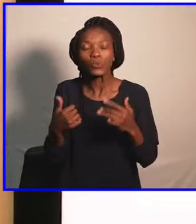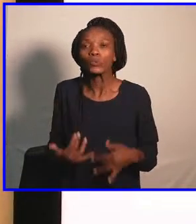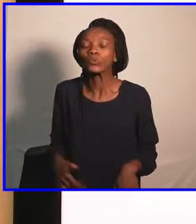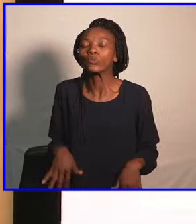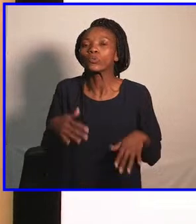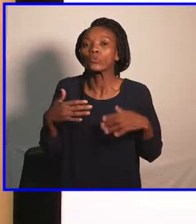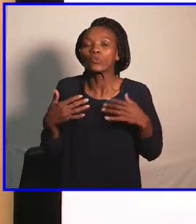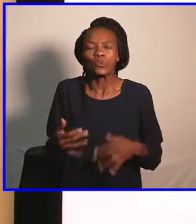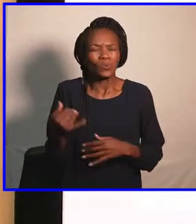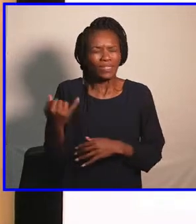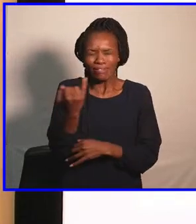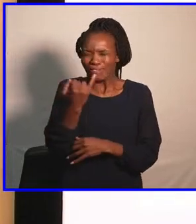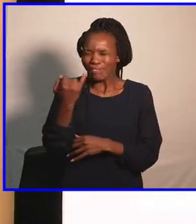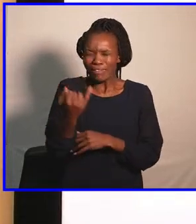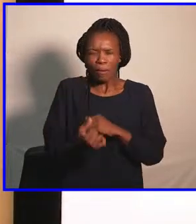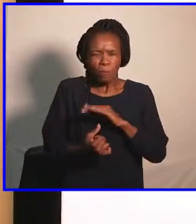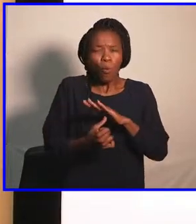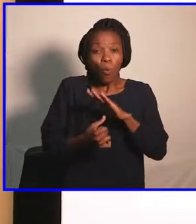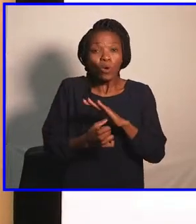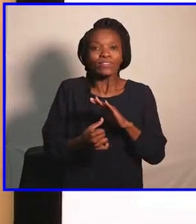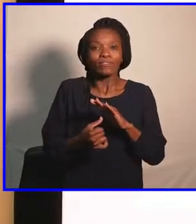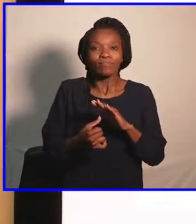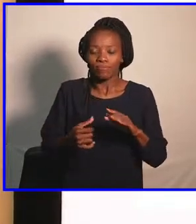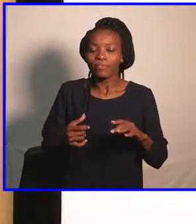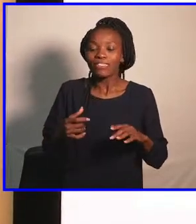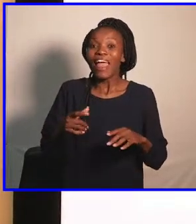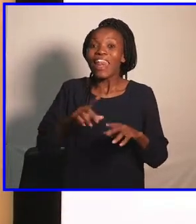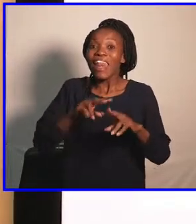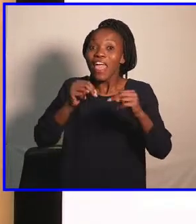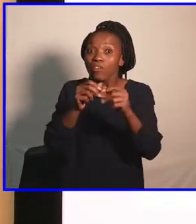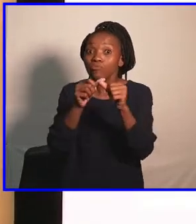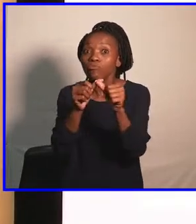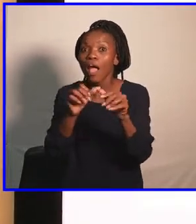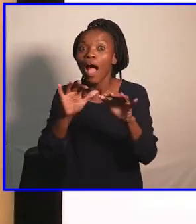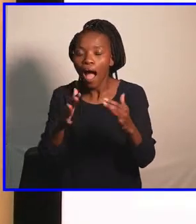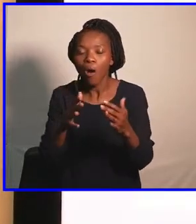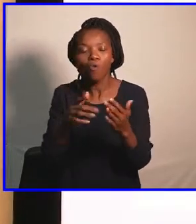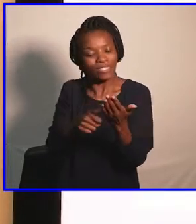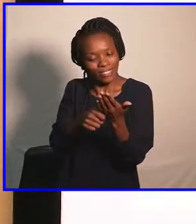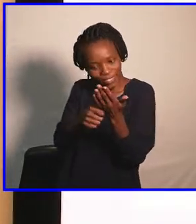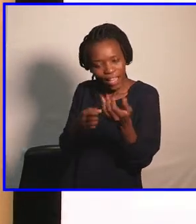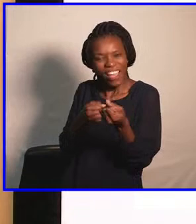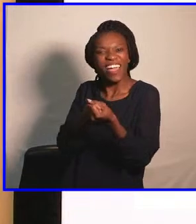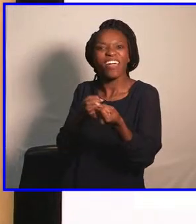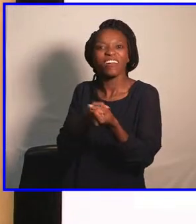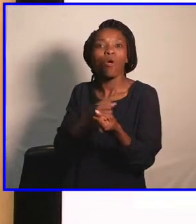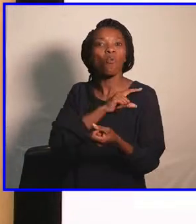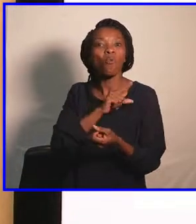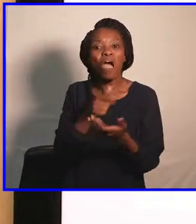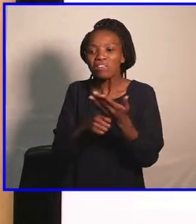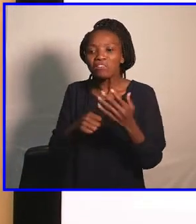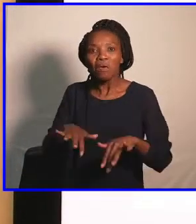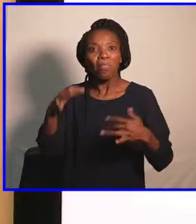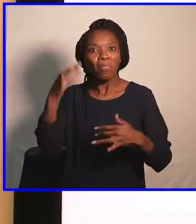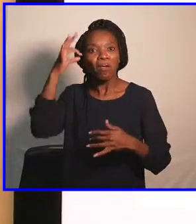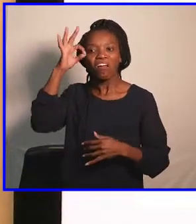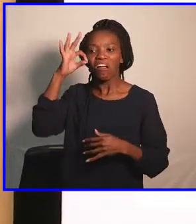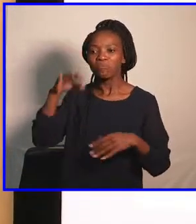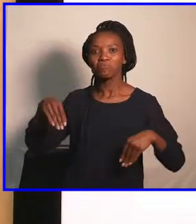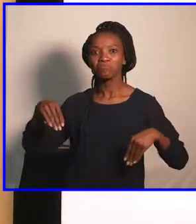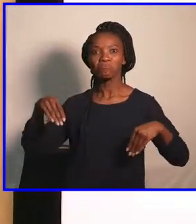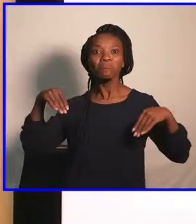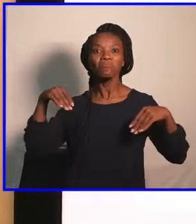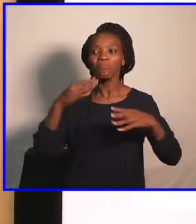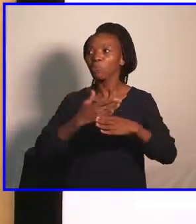lifeblood of a nation. And without it, the government becomes paralyzed,